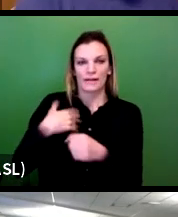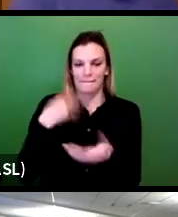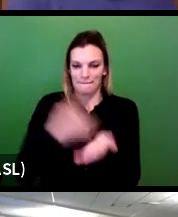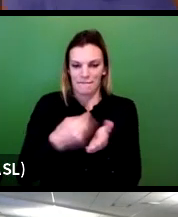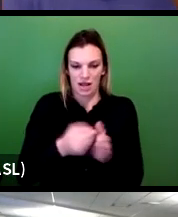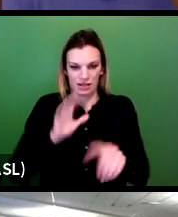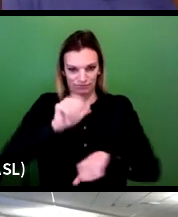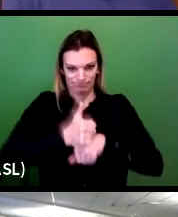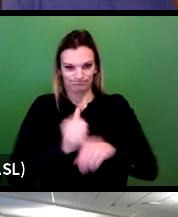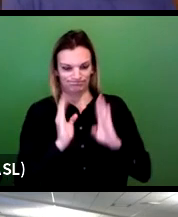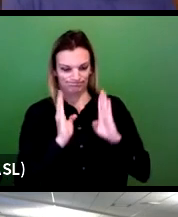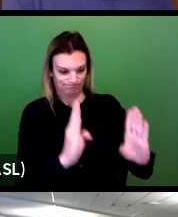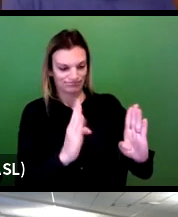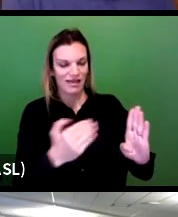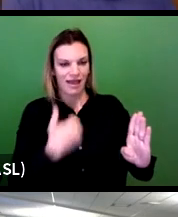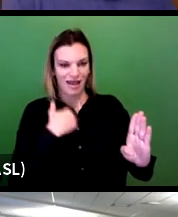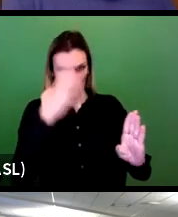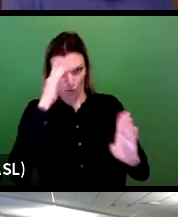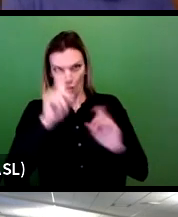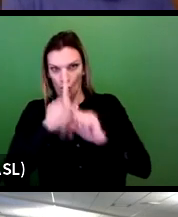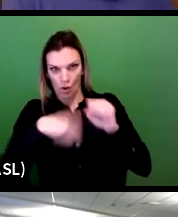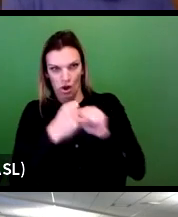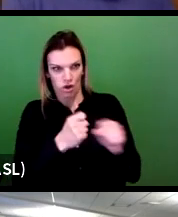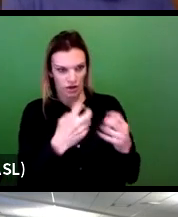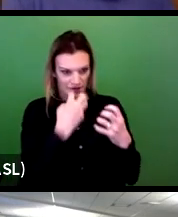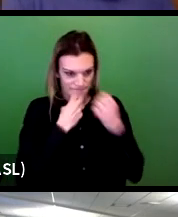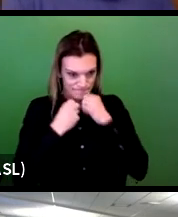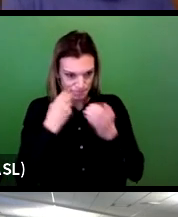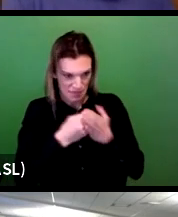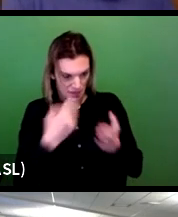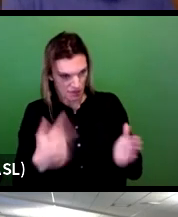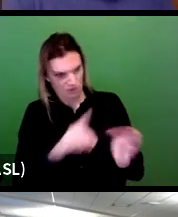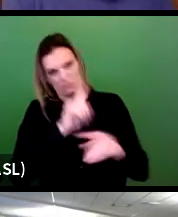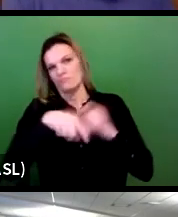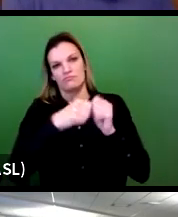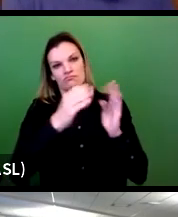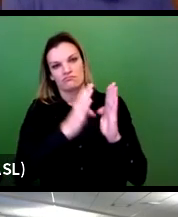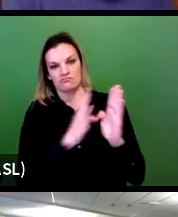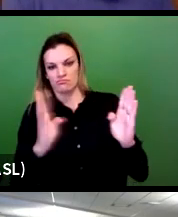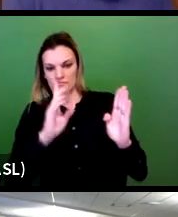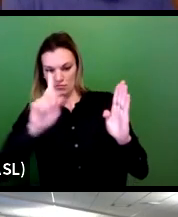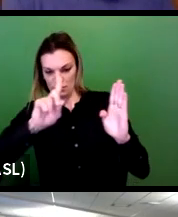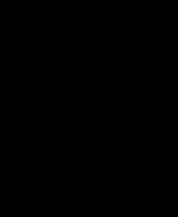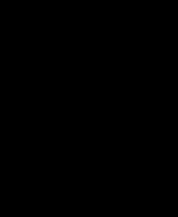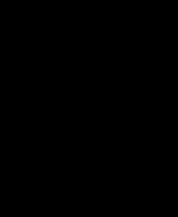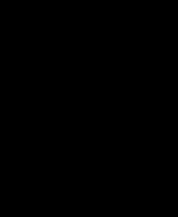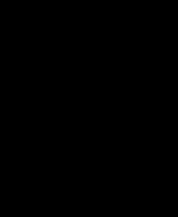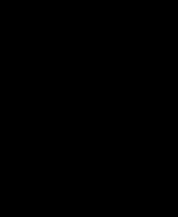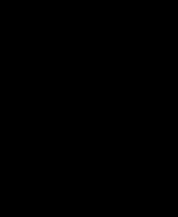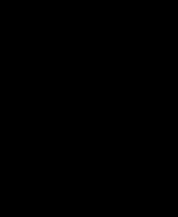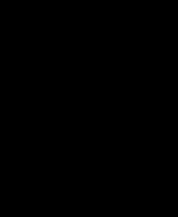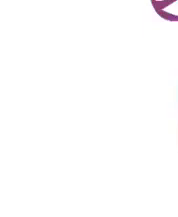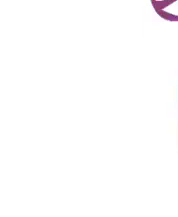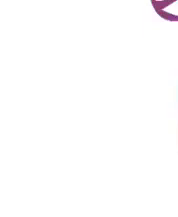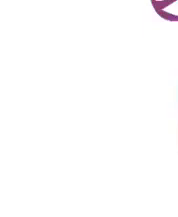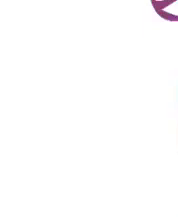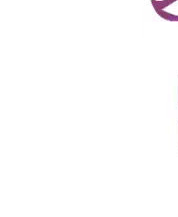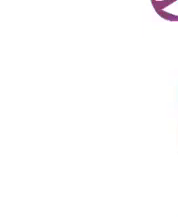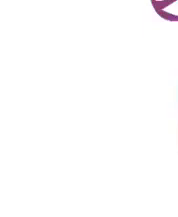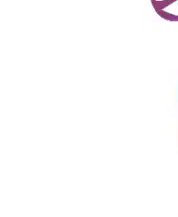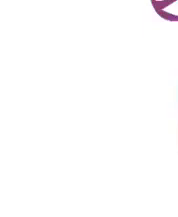so I know Kathleen had a slide to show you all just to kind of outline the sort of key